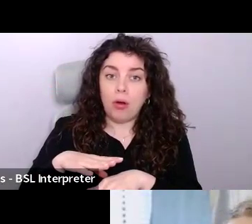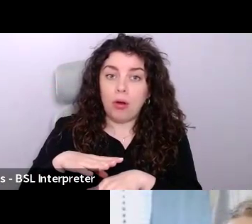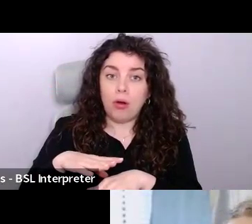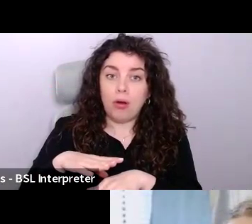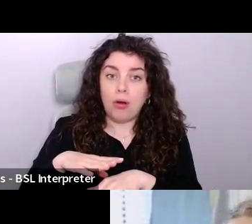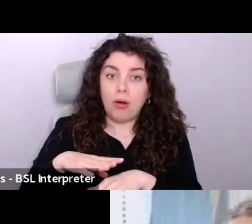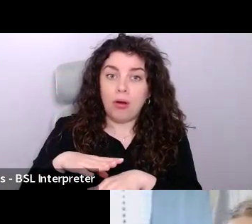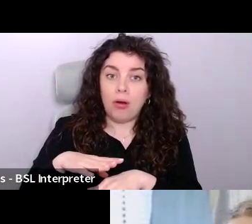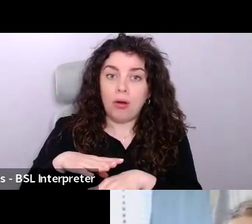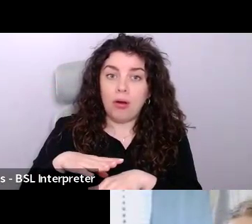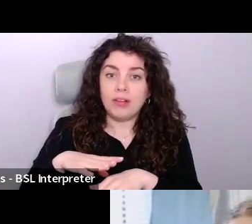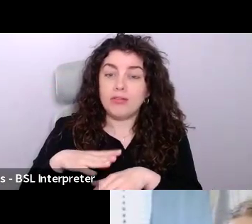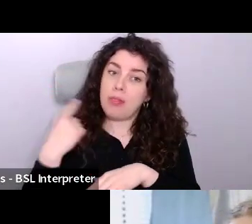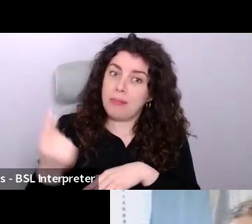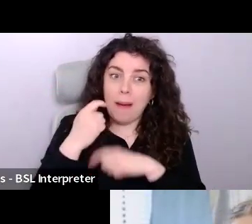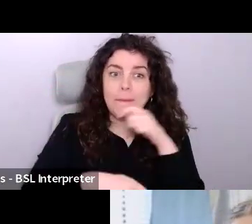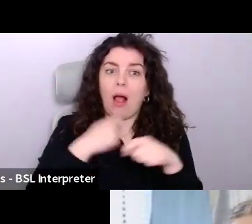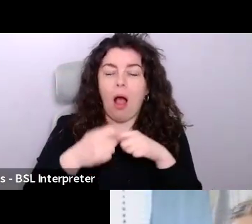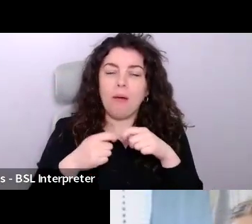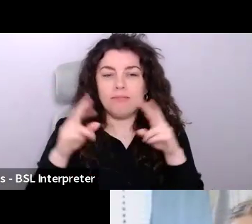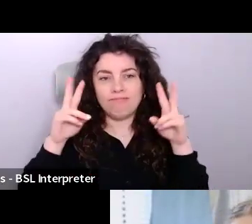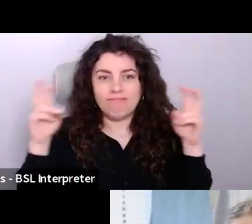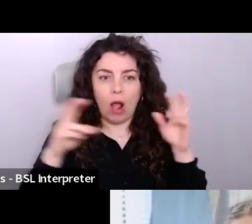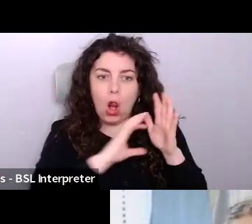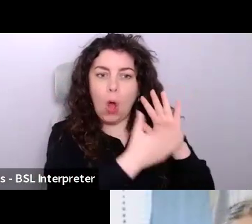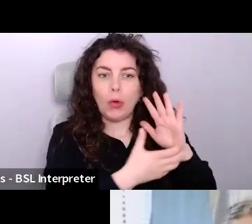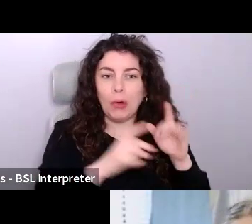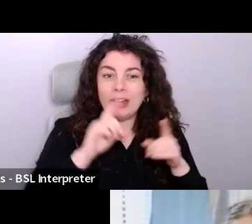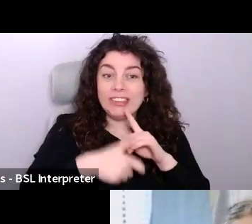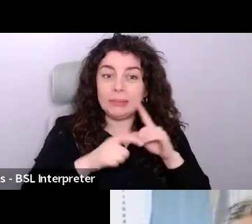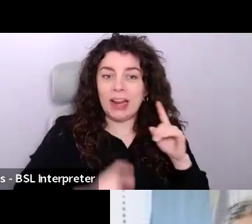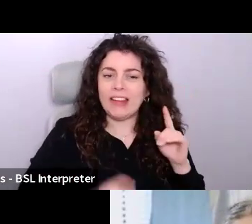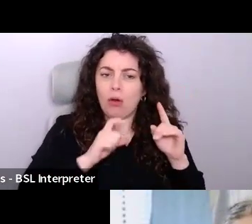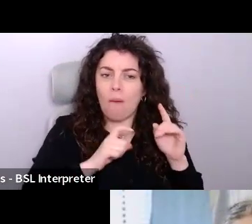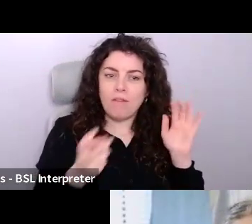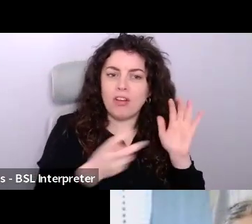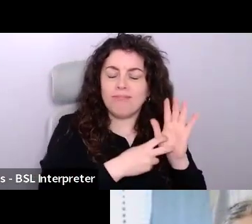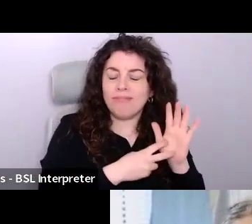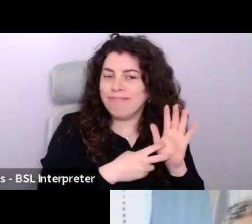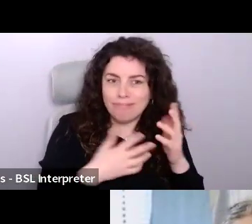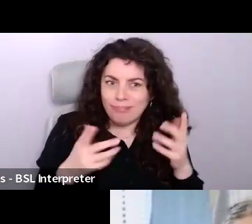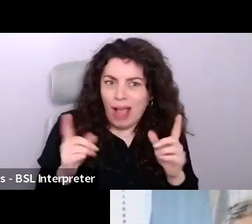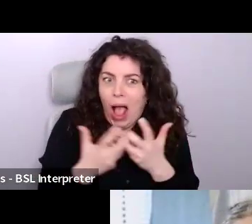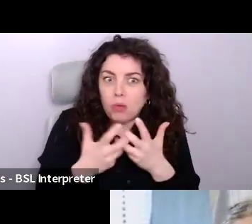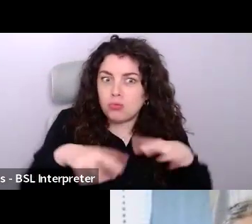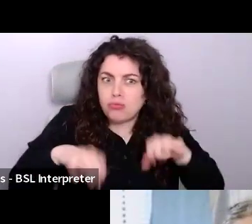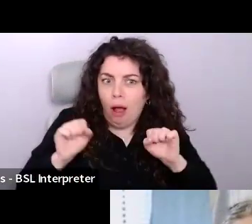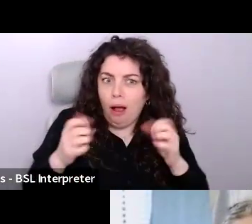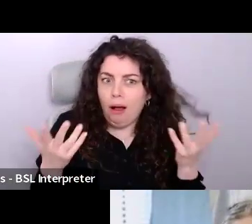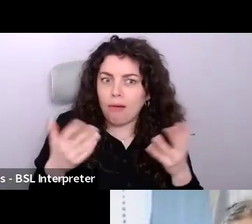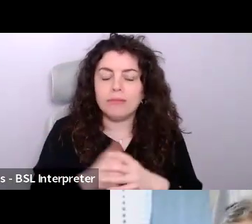go along the disability confident journey, kind of how to start that, how to approach it, basically.